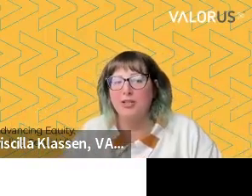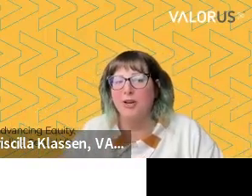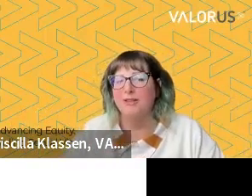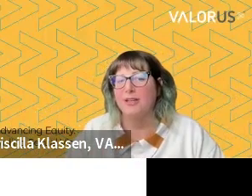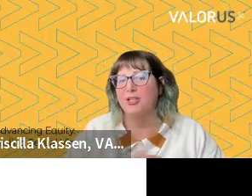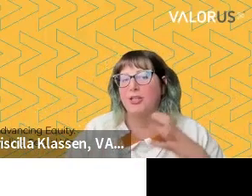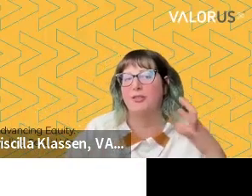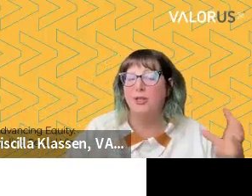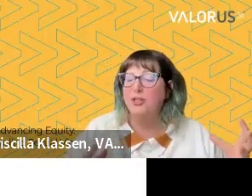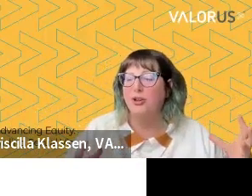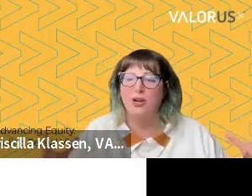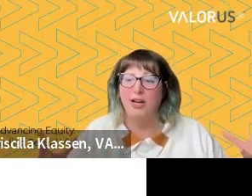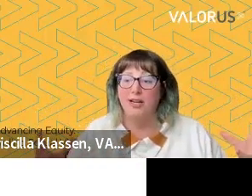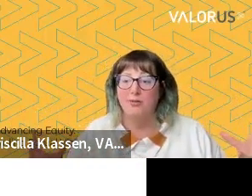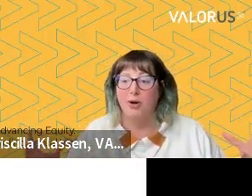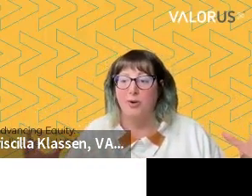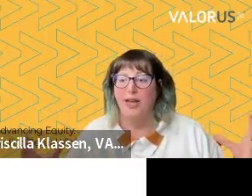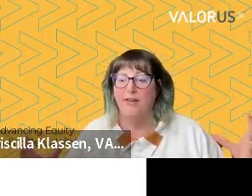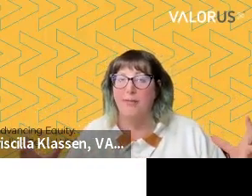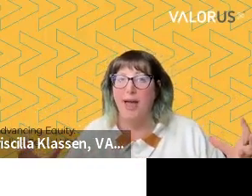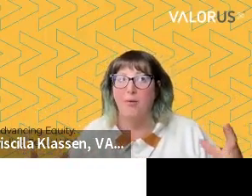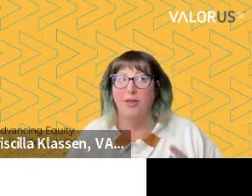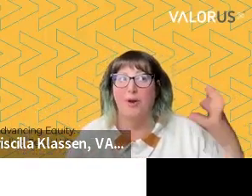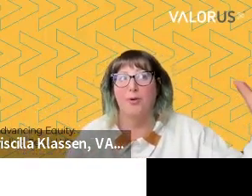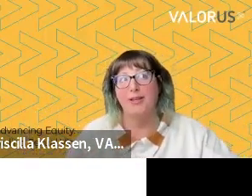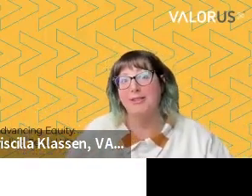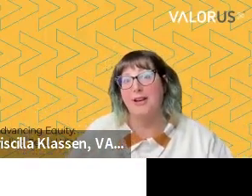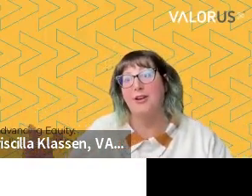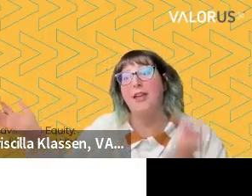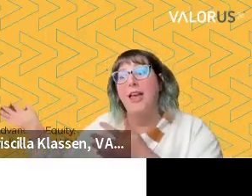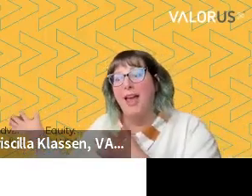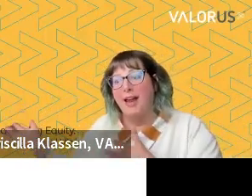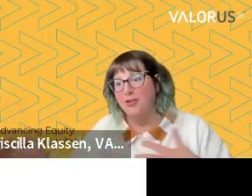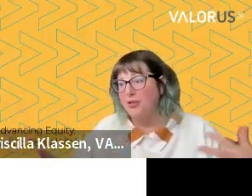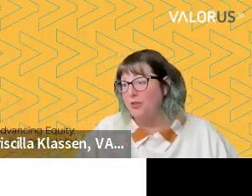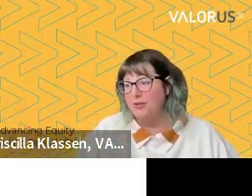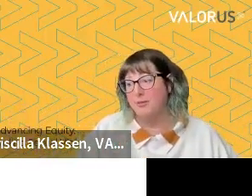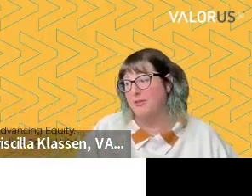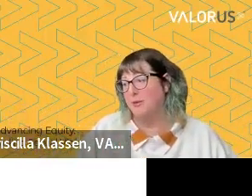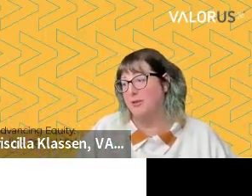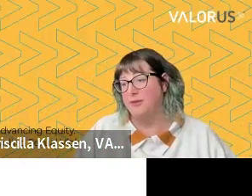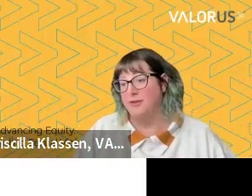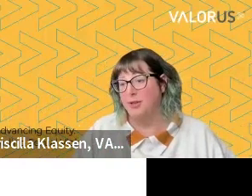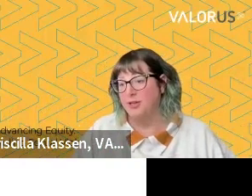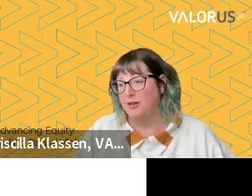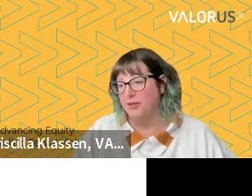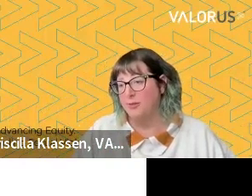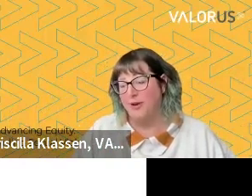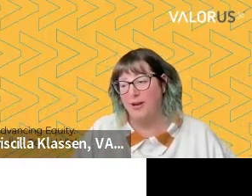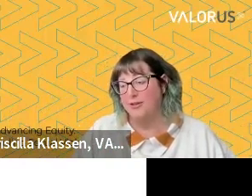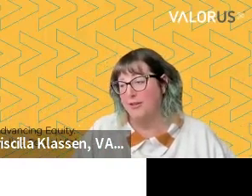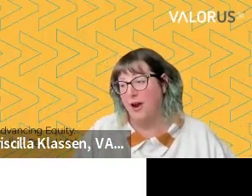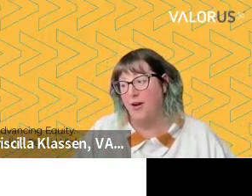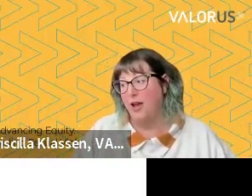our Spanish translations, regional trainings where we have met with rape crisis centers and introduced them to some of the disability